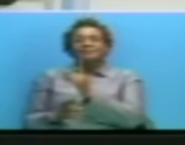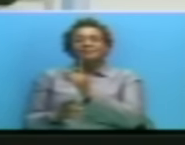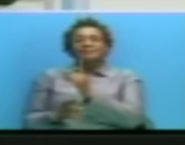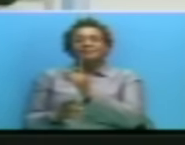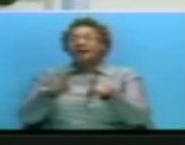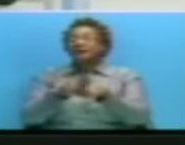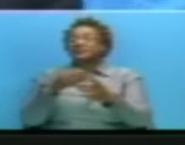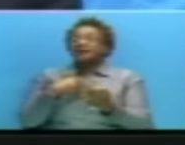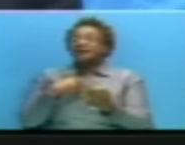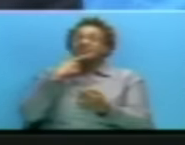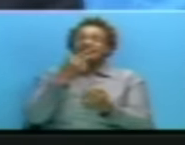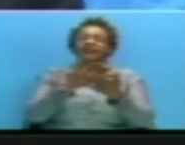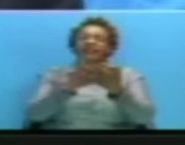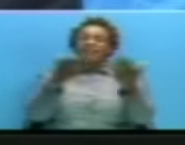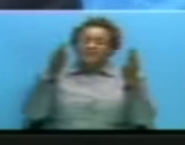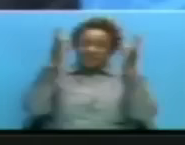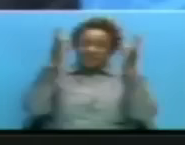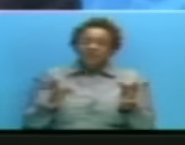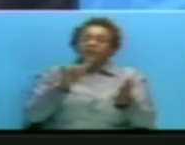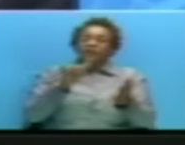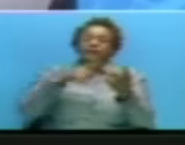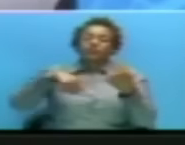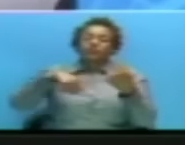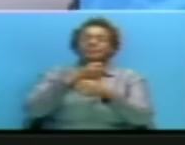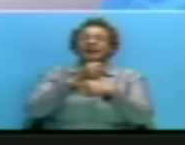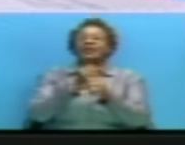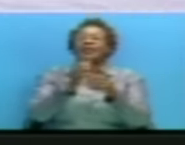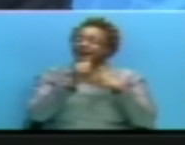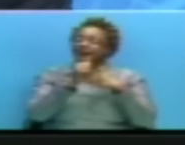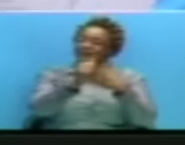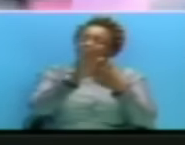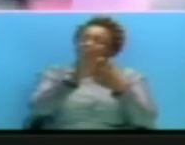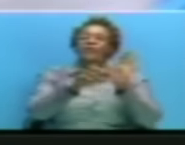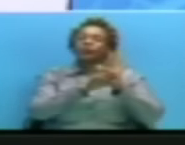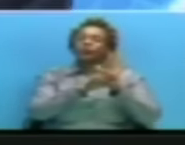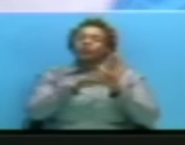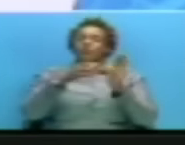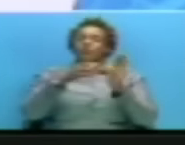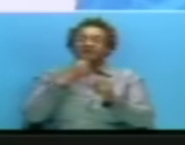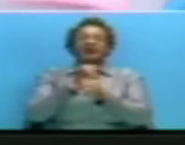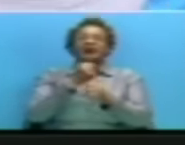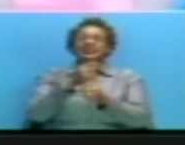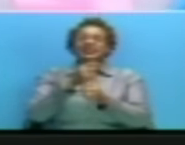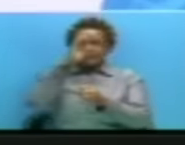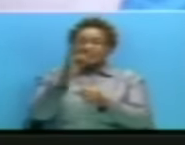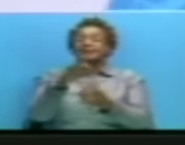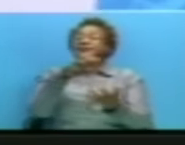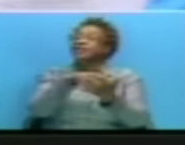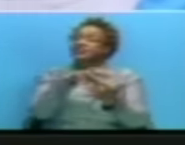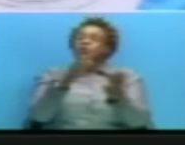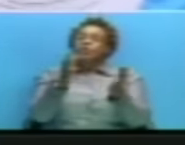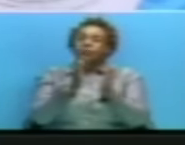Like I said, every decision that we make is guided by the law. Okay. We have handled very serious cases